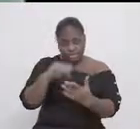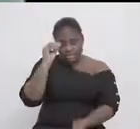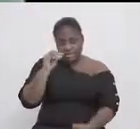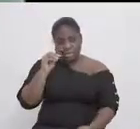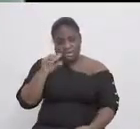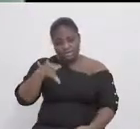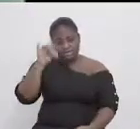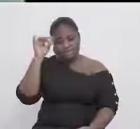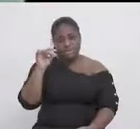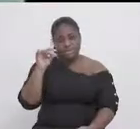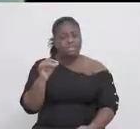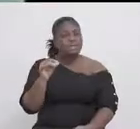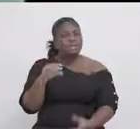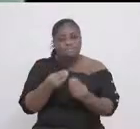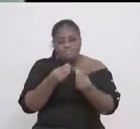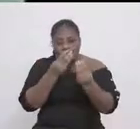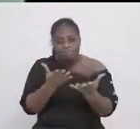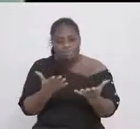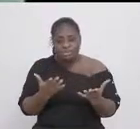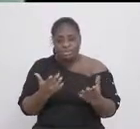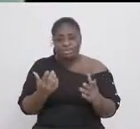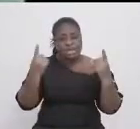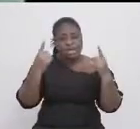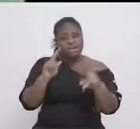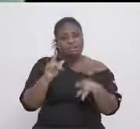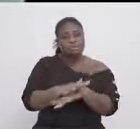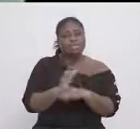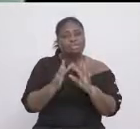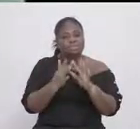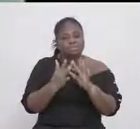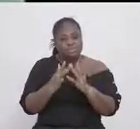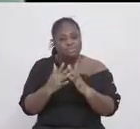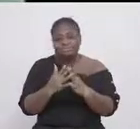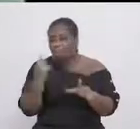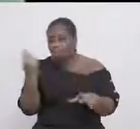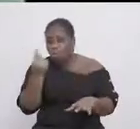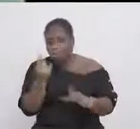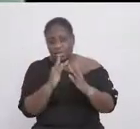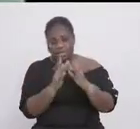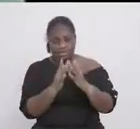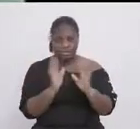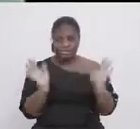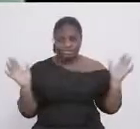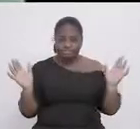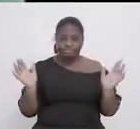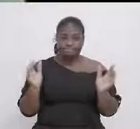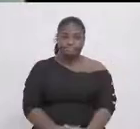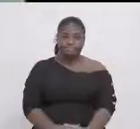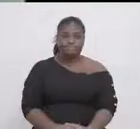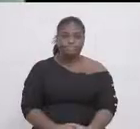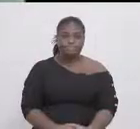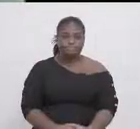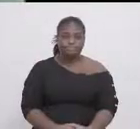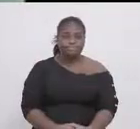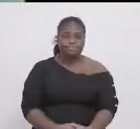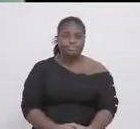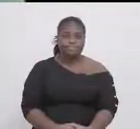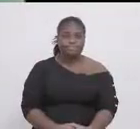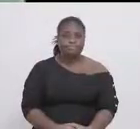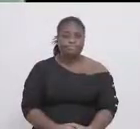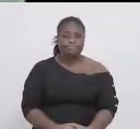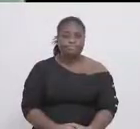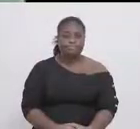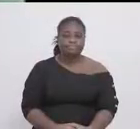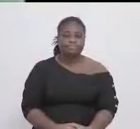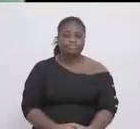with the U.S. Embassy. And it happens online. It's a virtual program, and we occasionally we have a physical program to